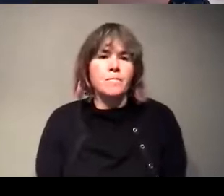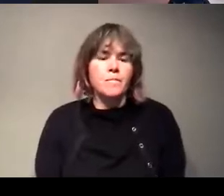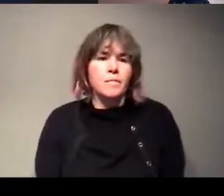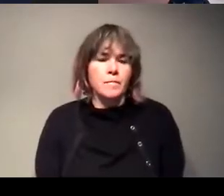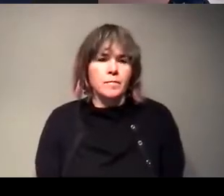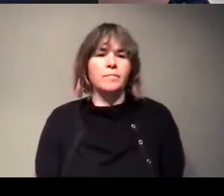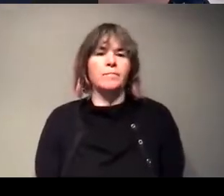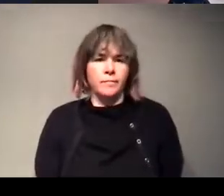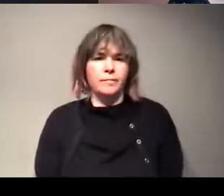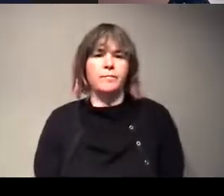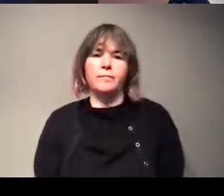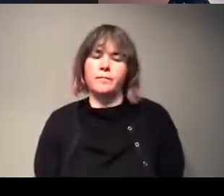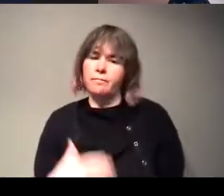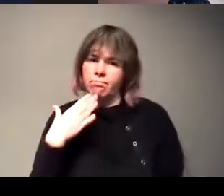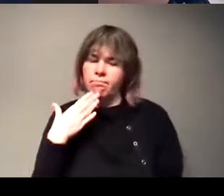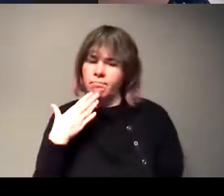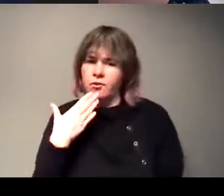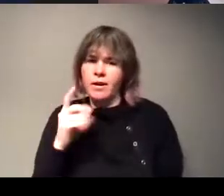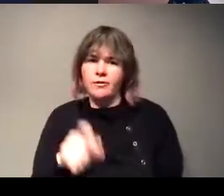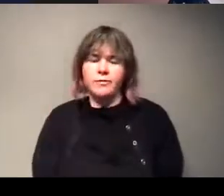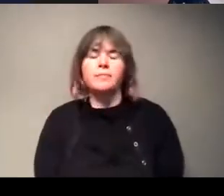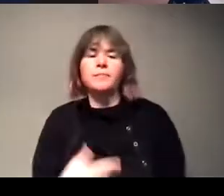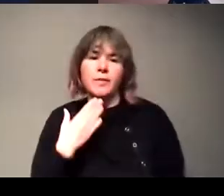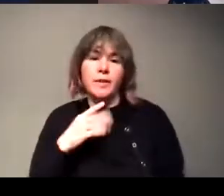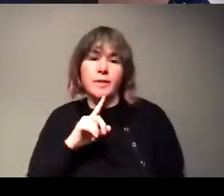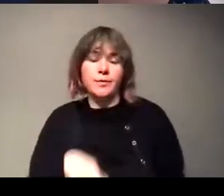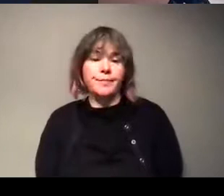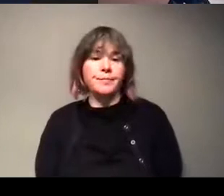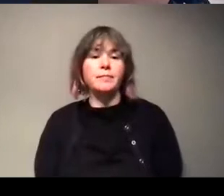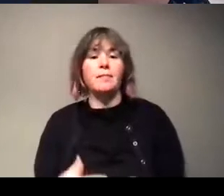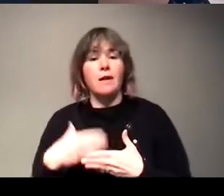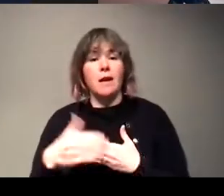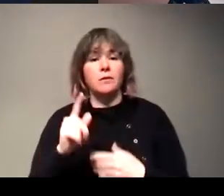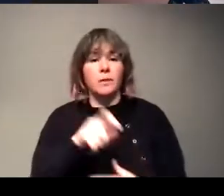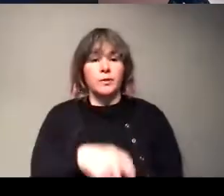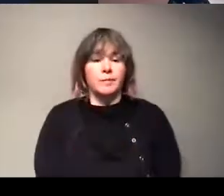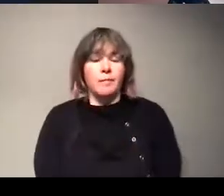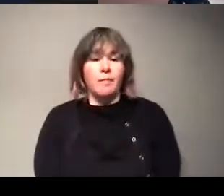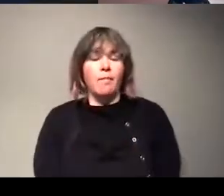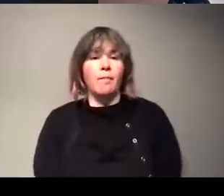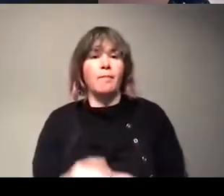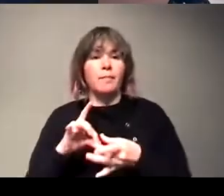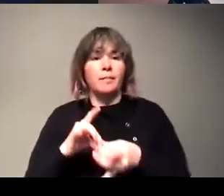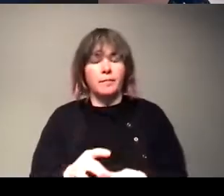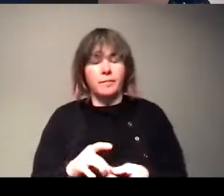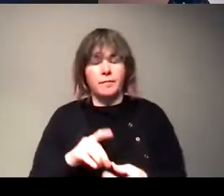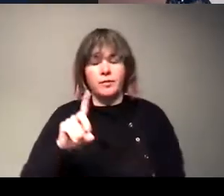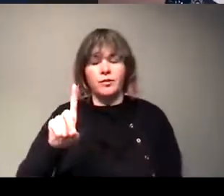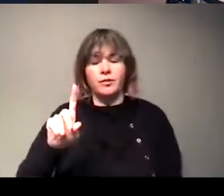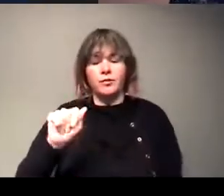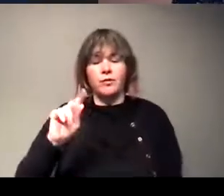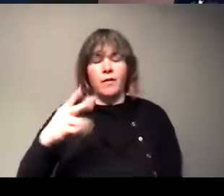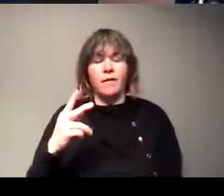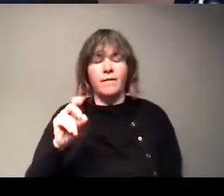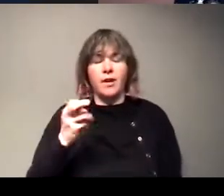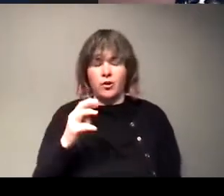All right, great answers. And so our next question is about Darth Vader.